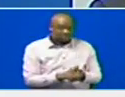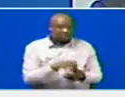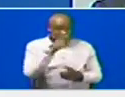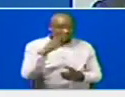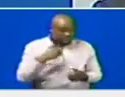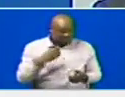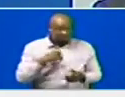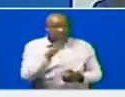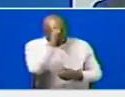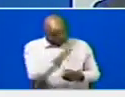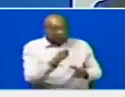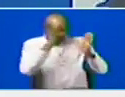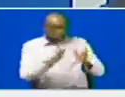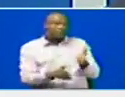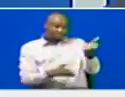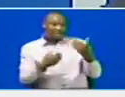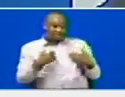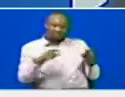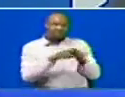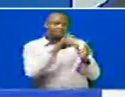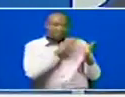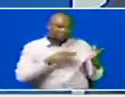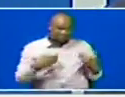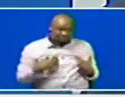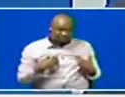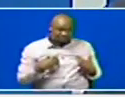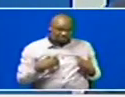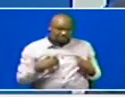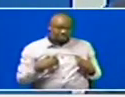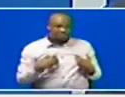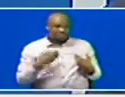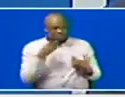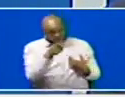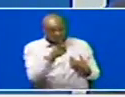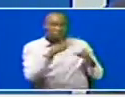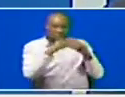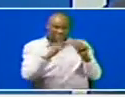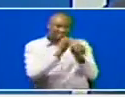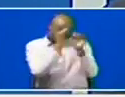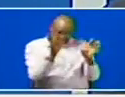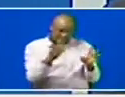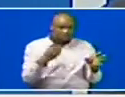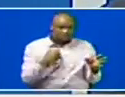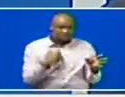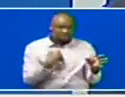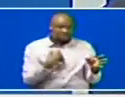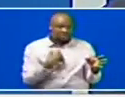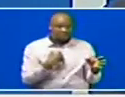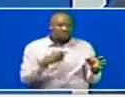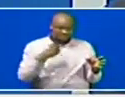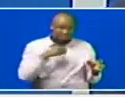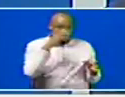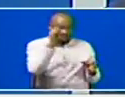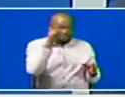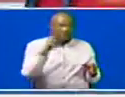the dignity of human beings for whom Christ died. And we made that statement very clearly, and it's very central to Anglican